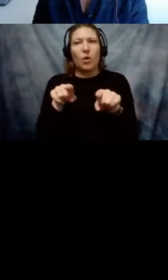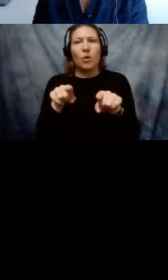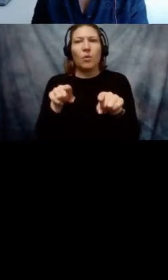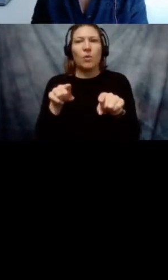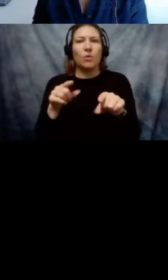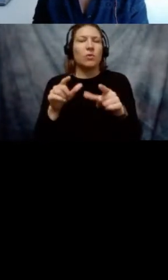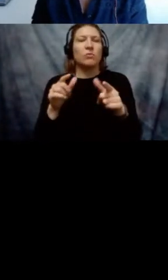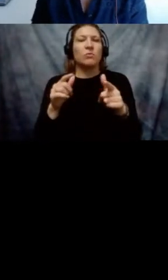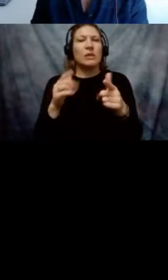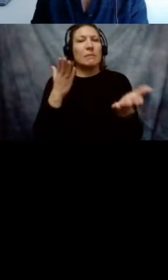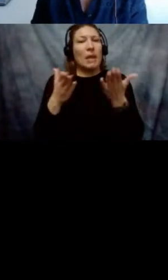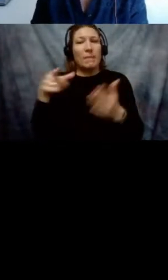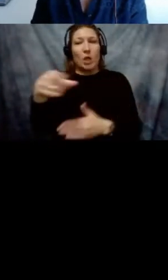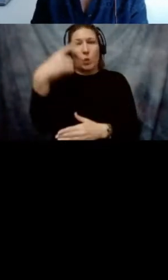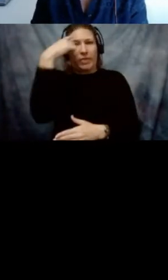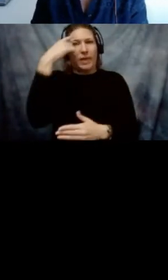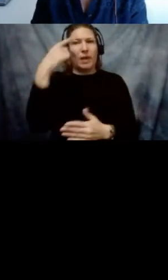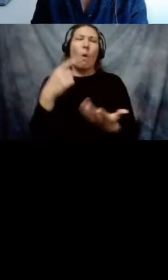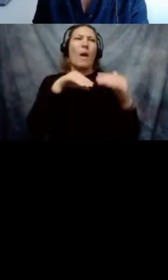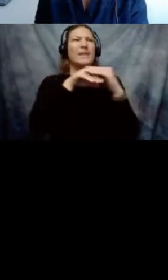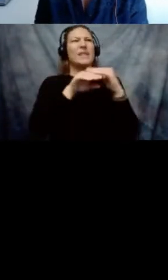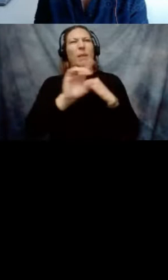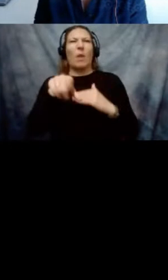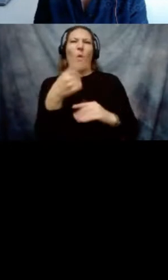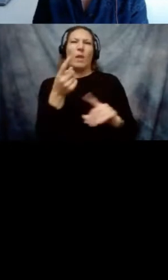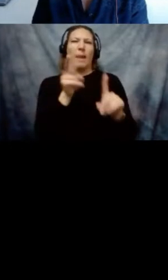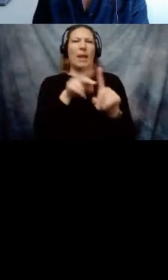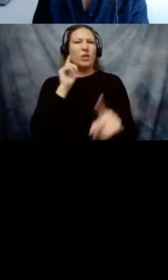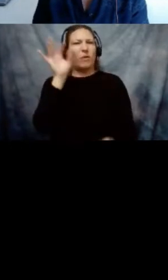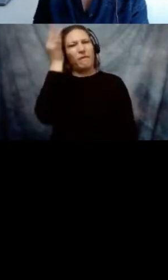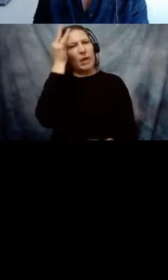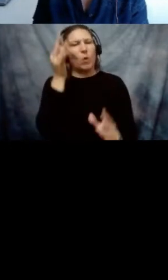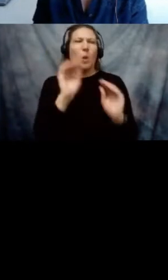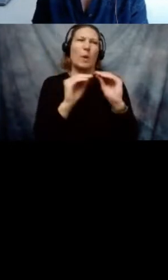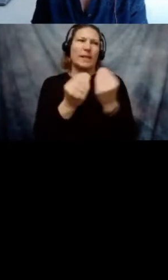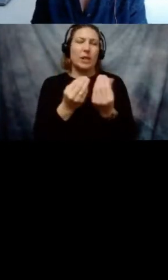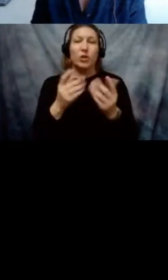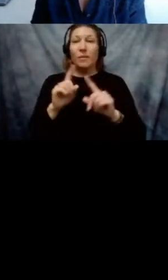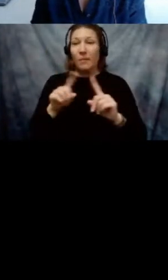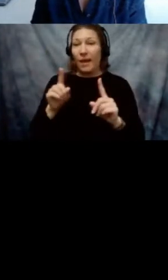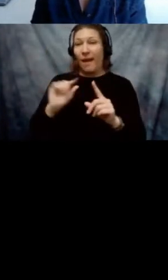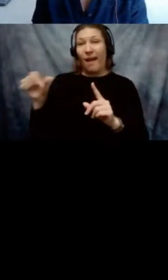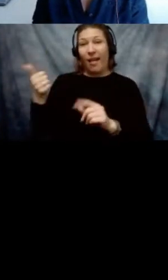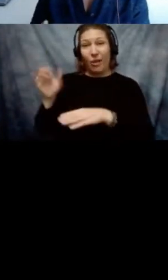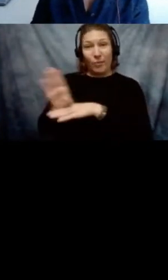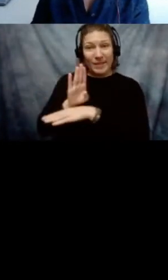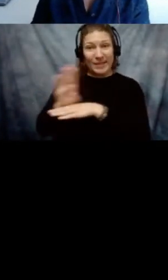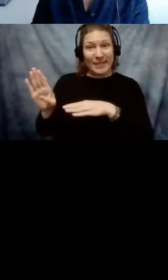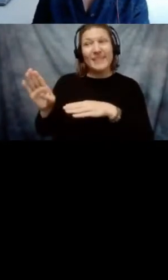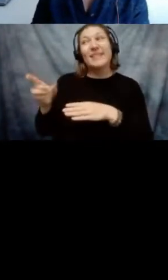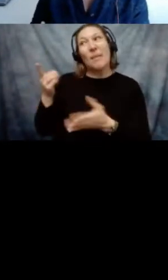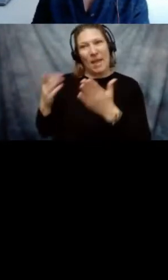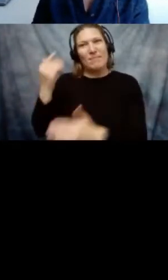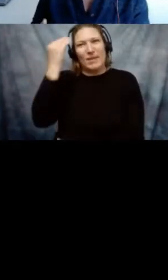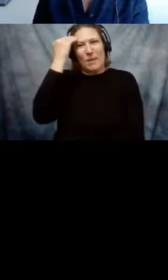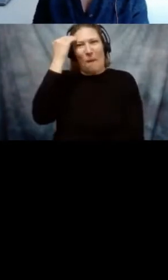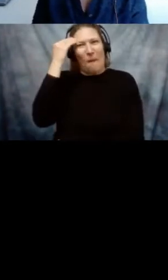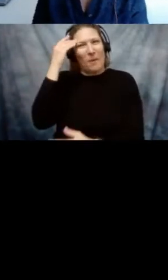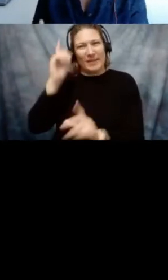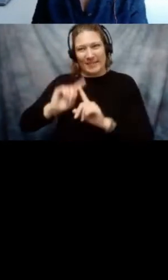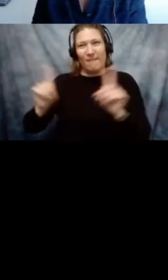important for federal agencies, your competitors don't agree with you. So we have two quotes now from the